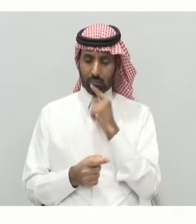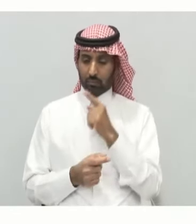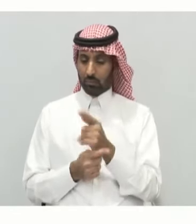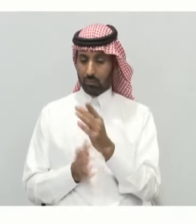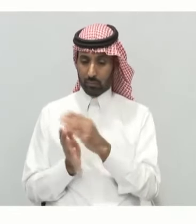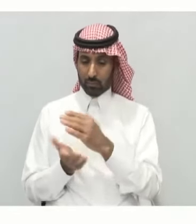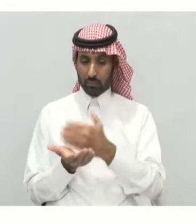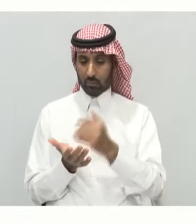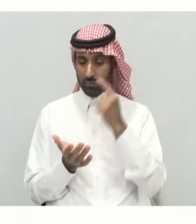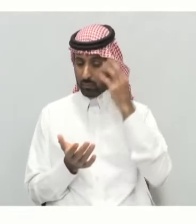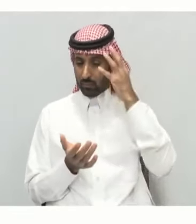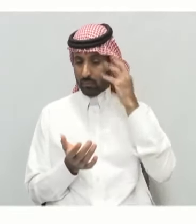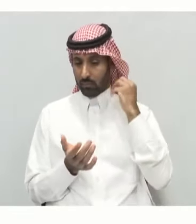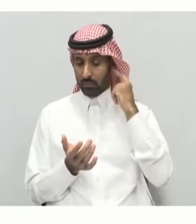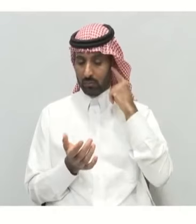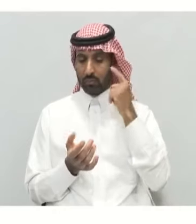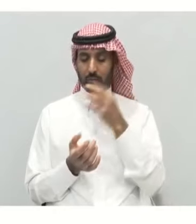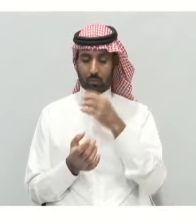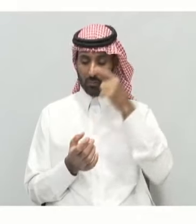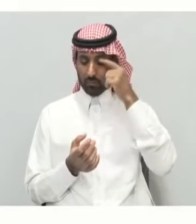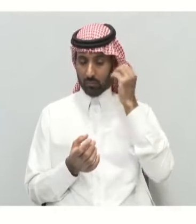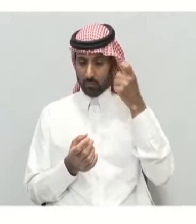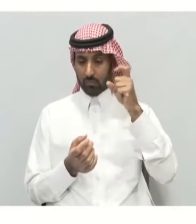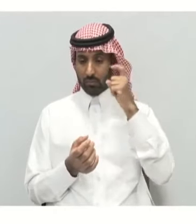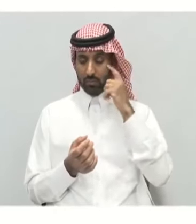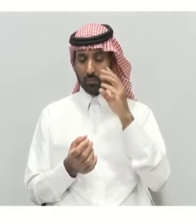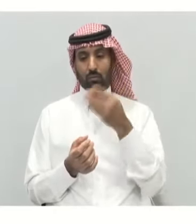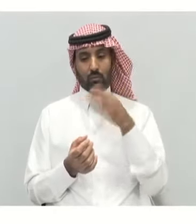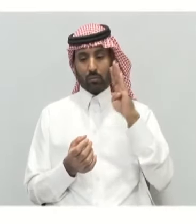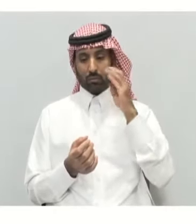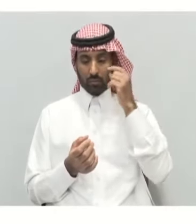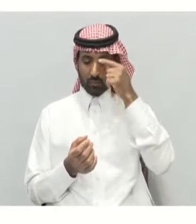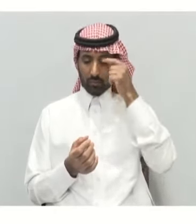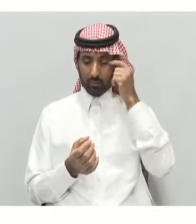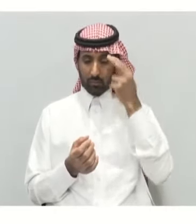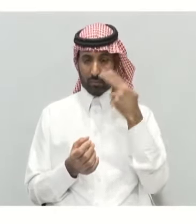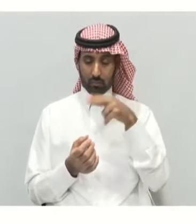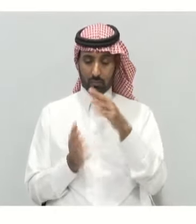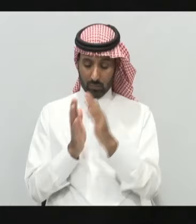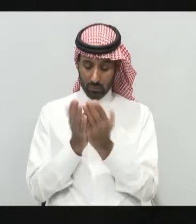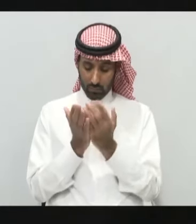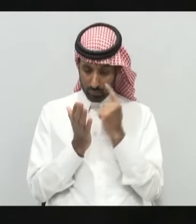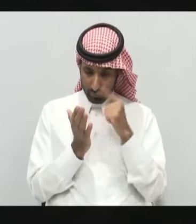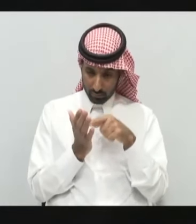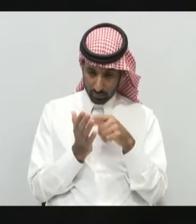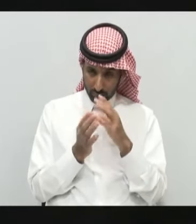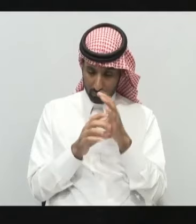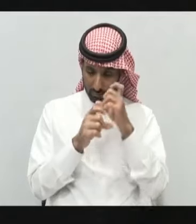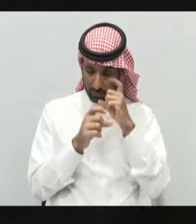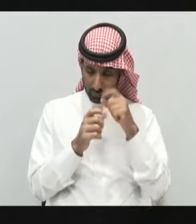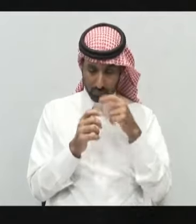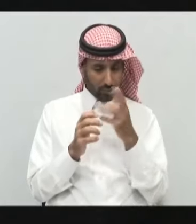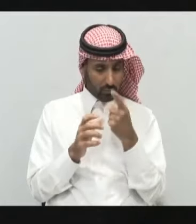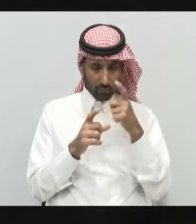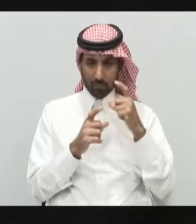plank hair and blue eyes. So have a look on your books. Have a look at Mr.